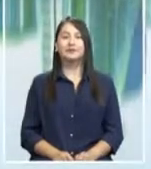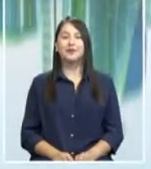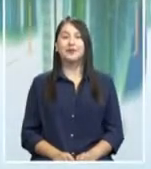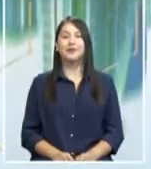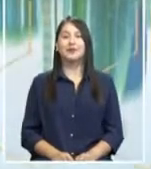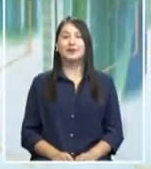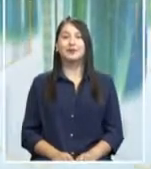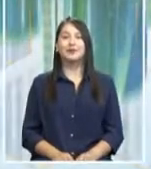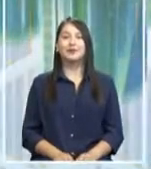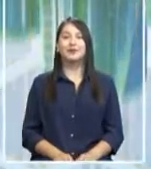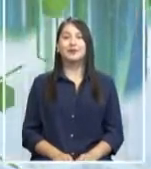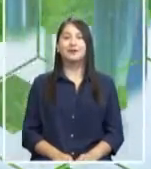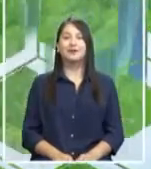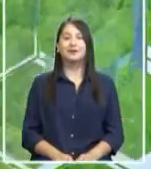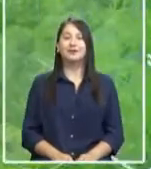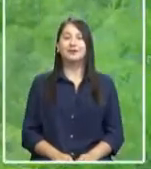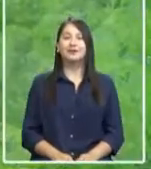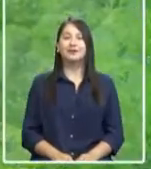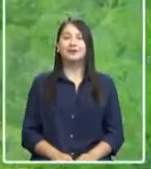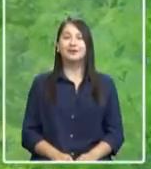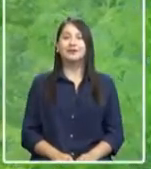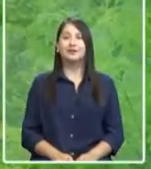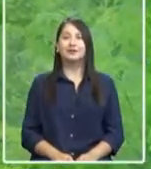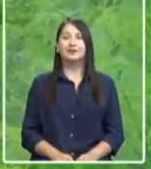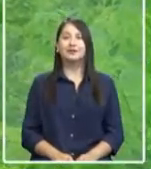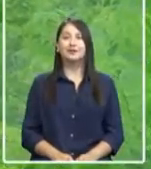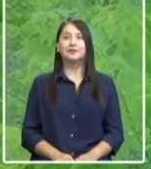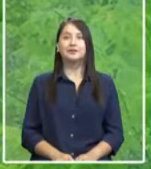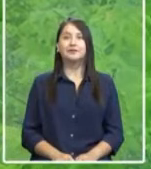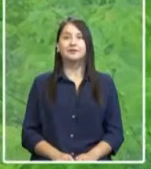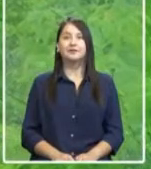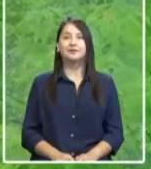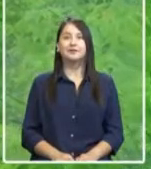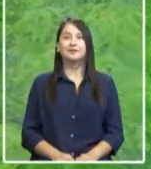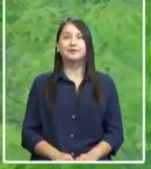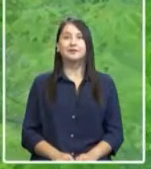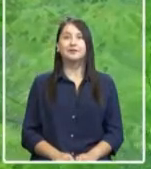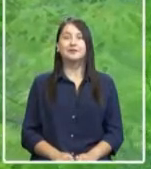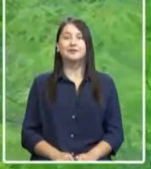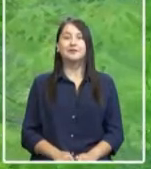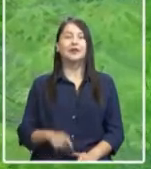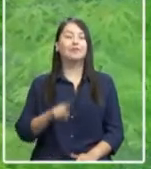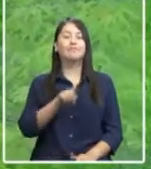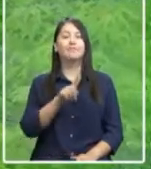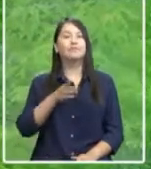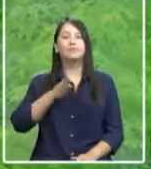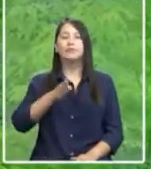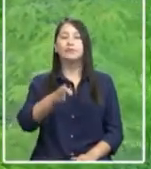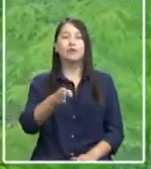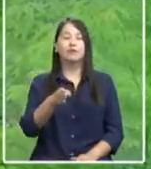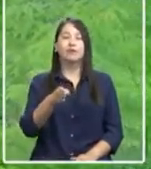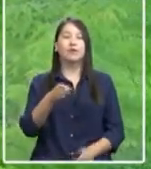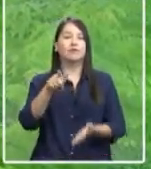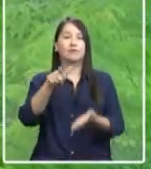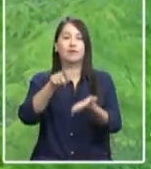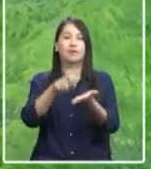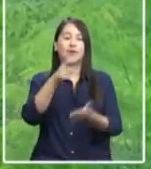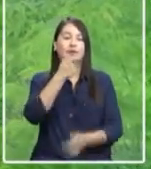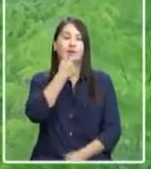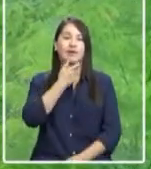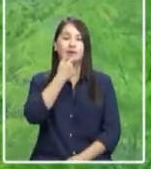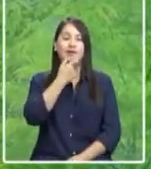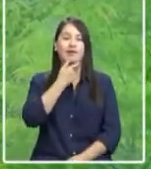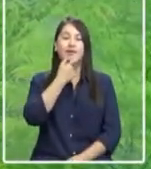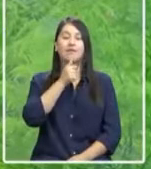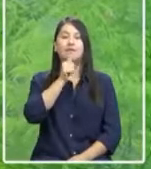of the world. And I'm the one who is questioning whether we have a future.